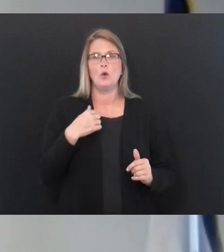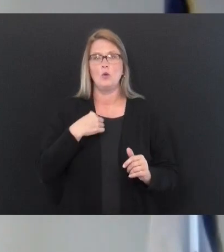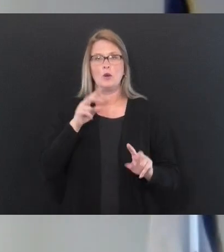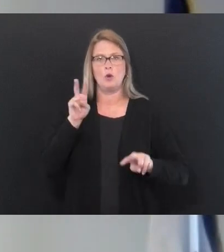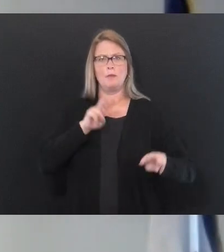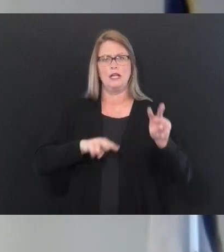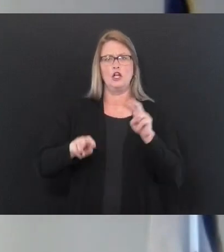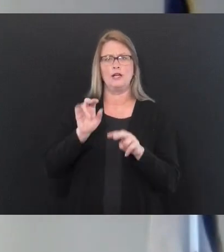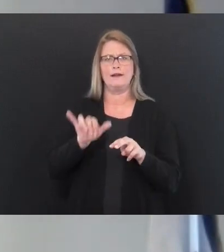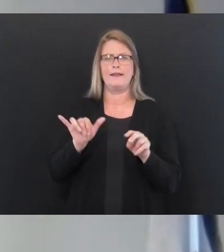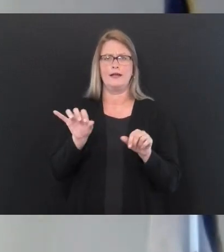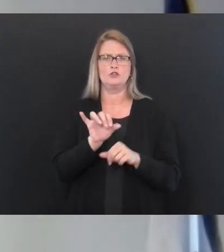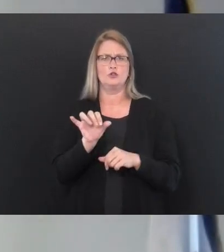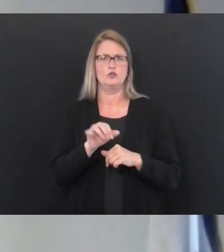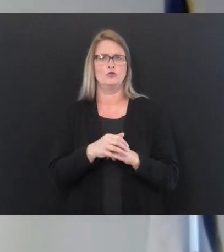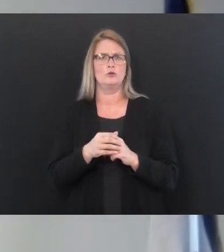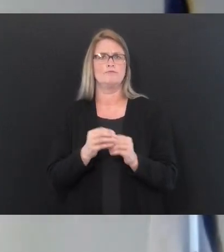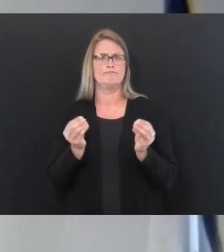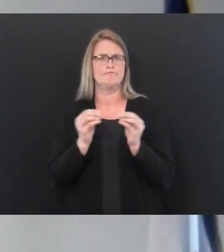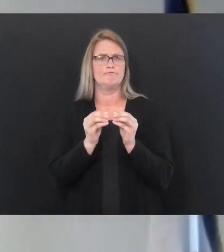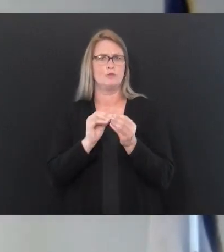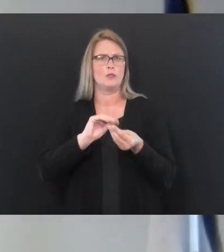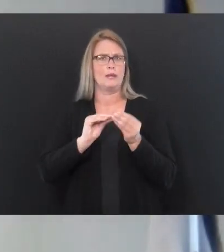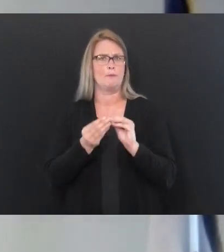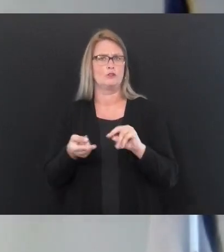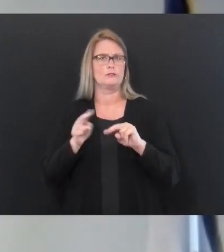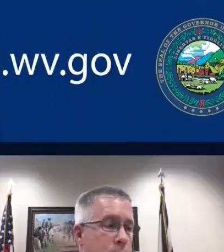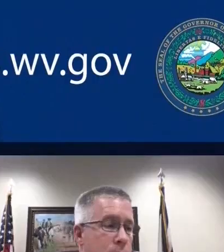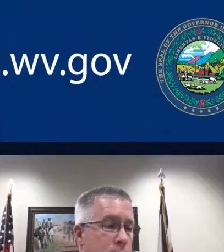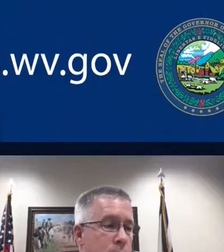those moving forward too as numbers increase.